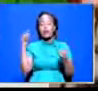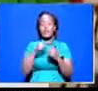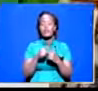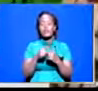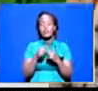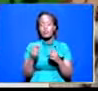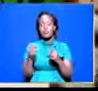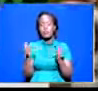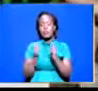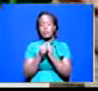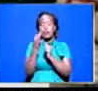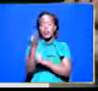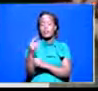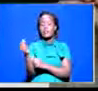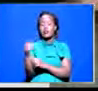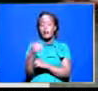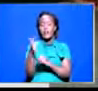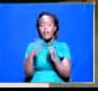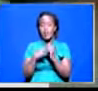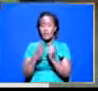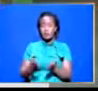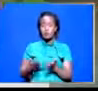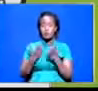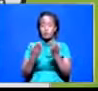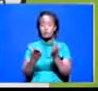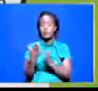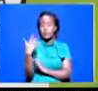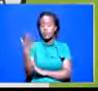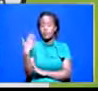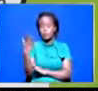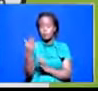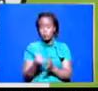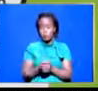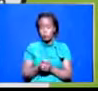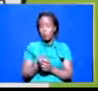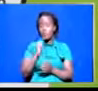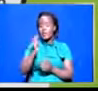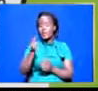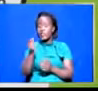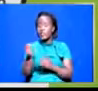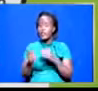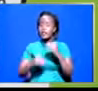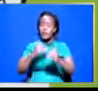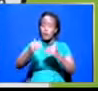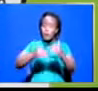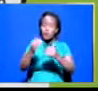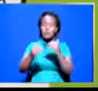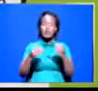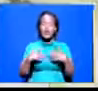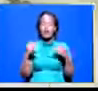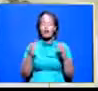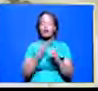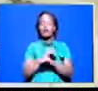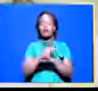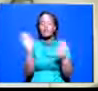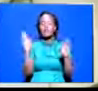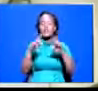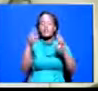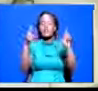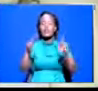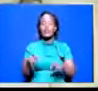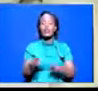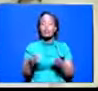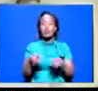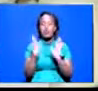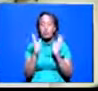their documents. According to the Commission, the tendering process will be undertaken under open international method with tendering